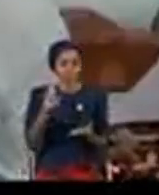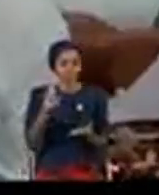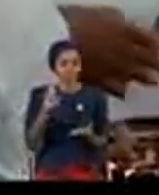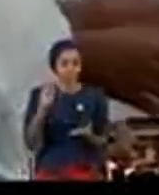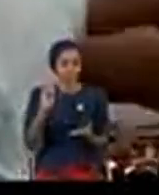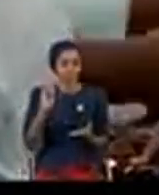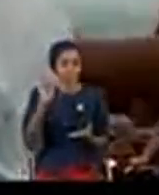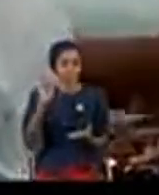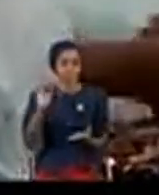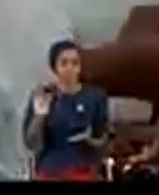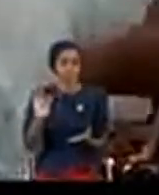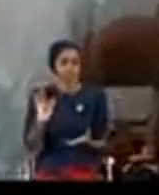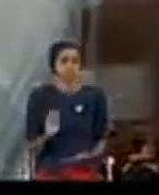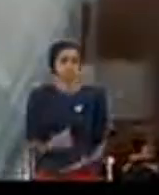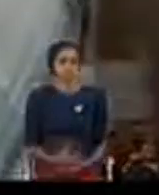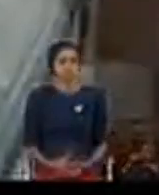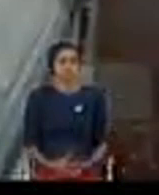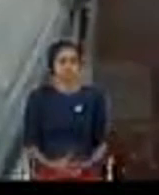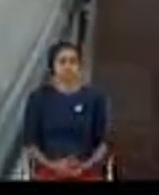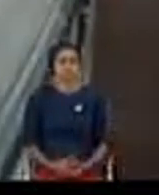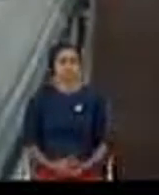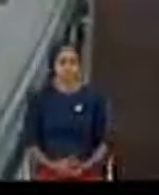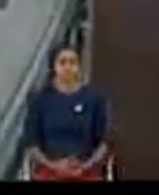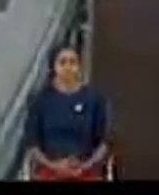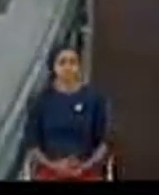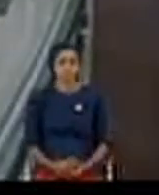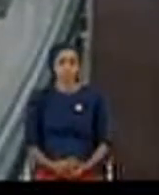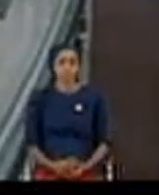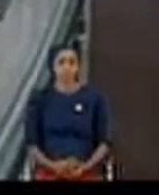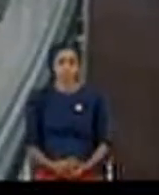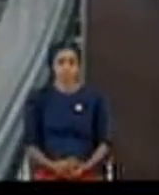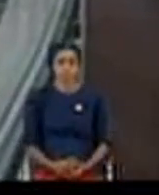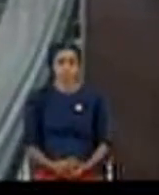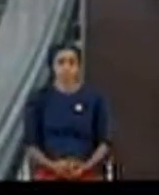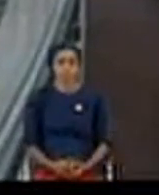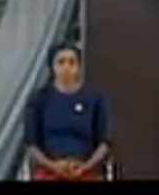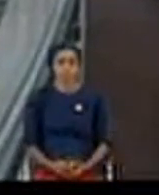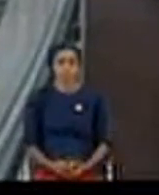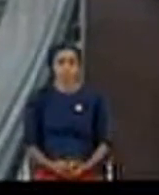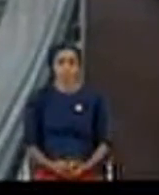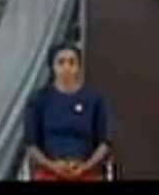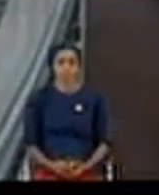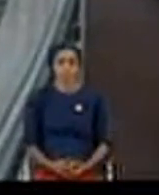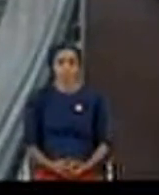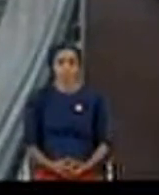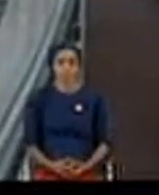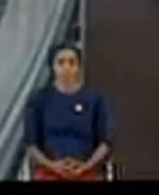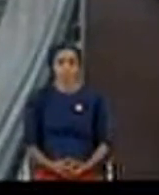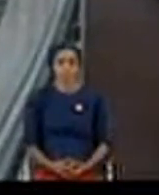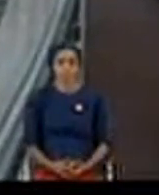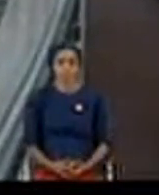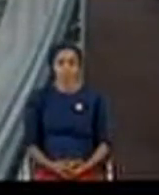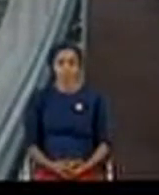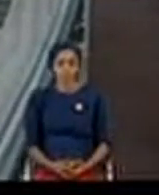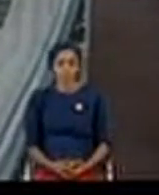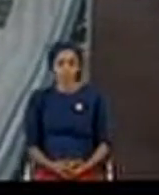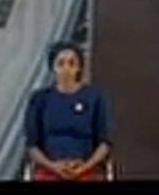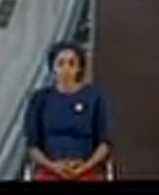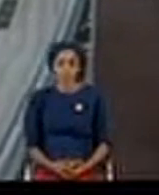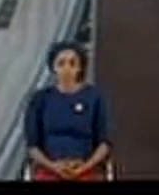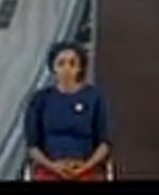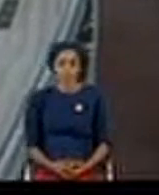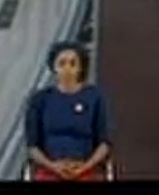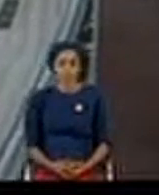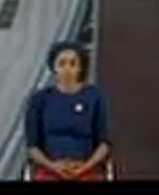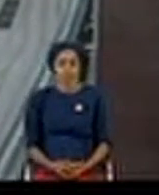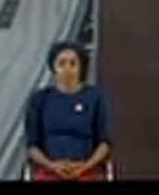Sweet is the promise, I will not forget thee. Nothing can molest or turn my soul away. Even though the